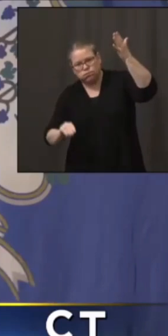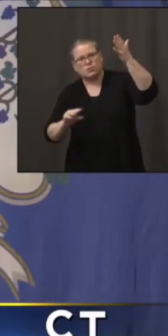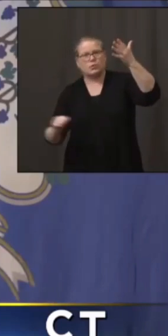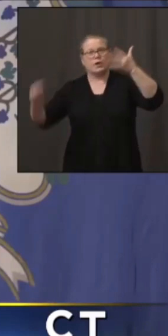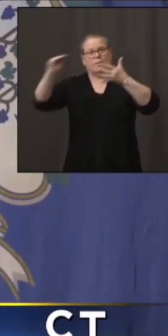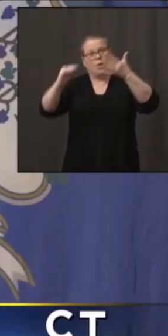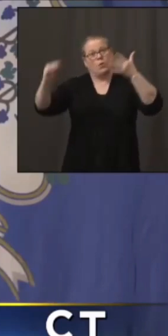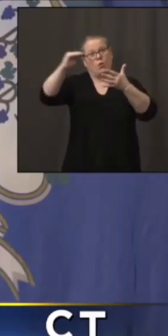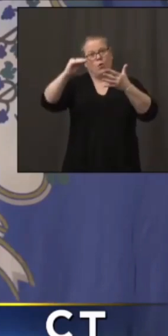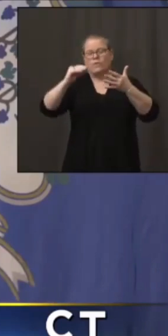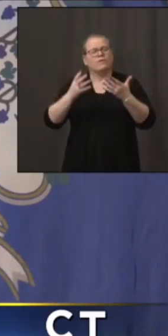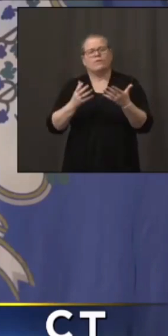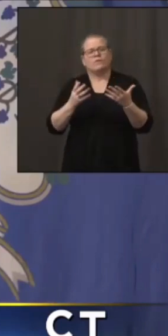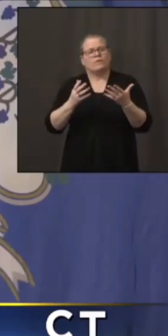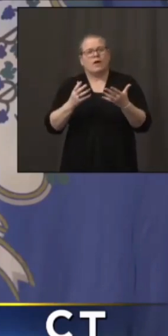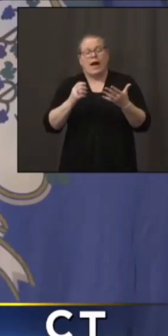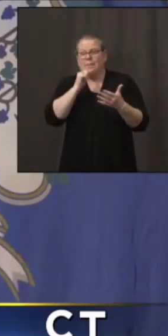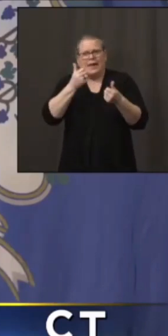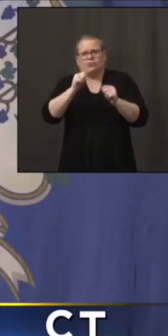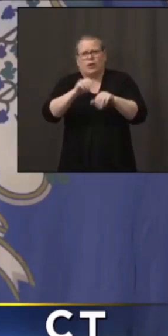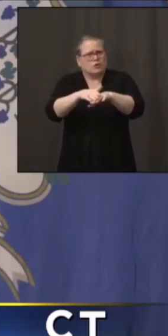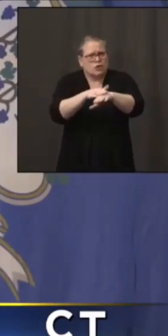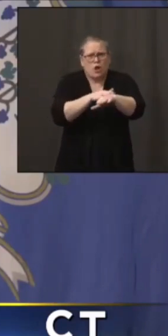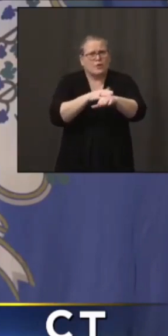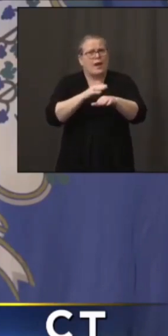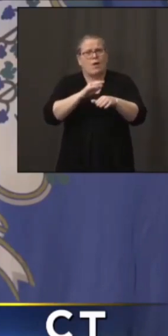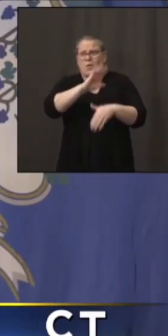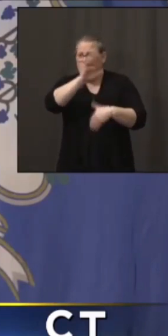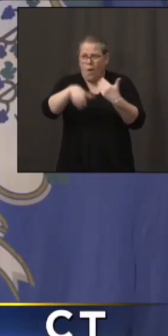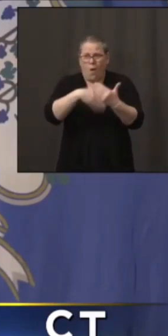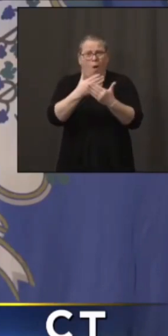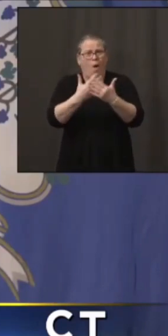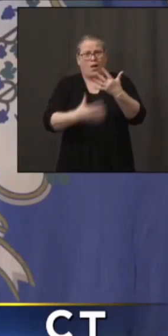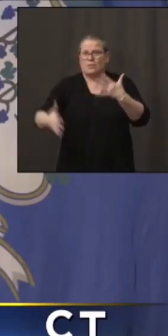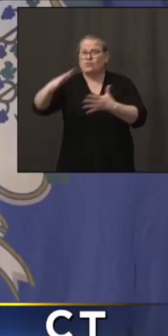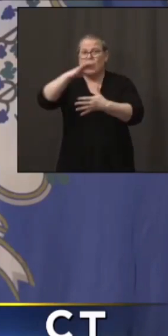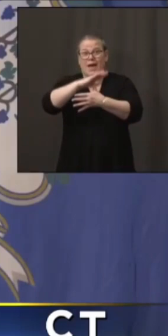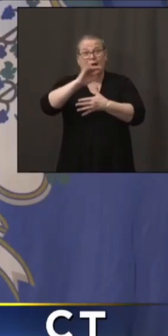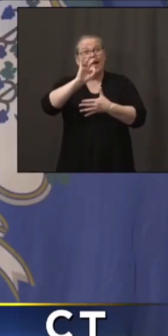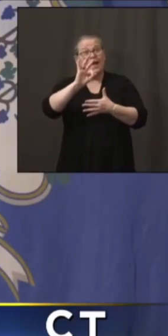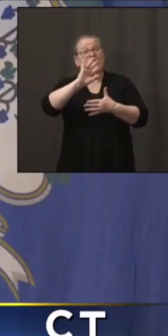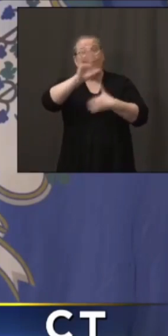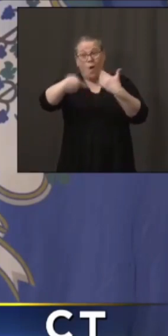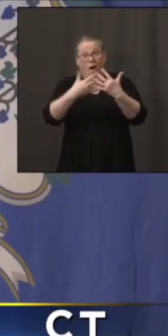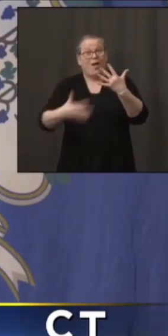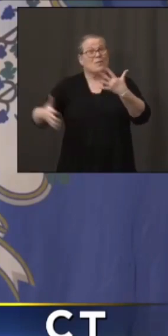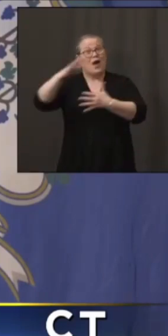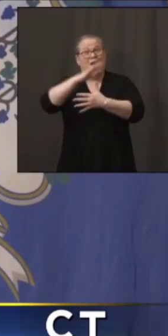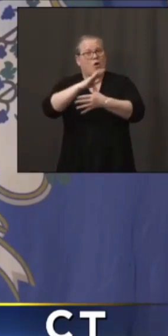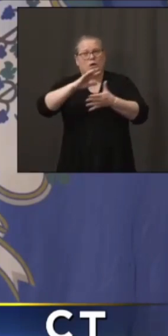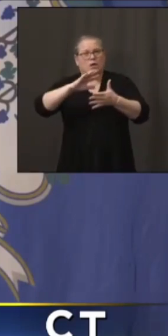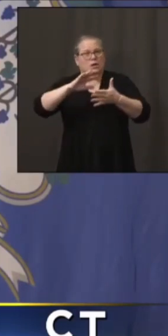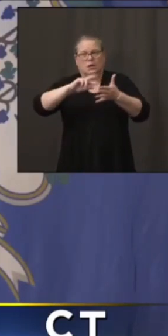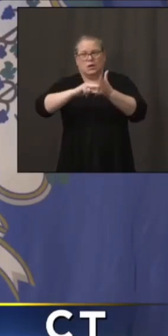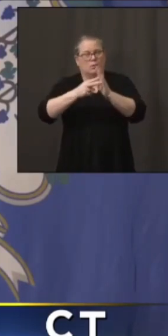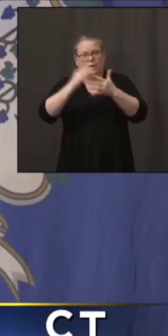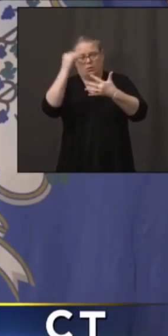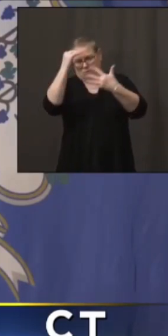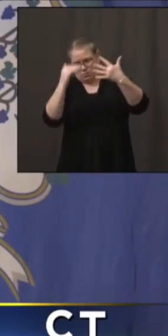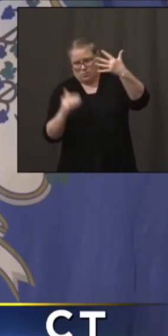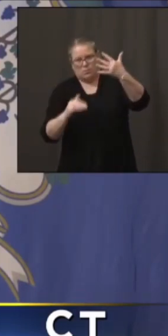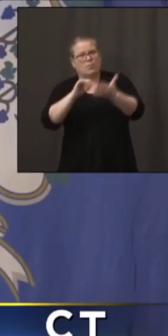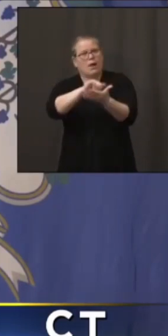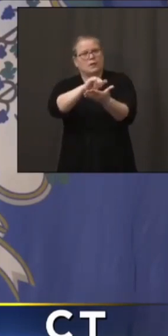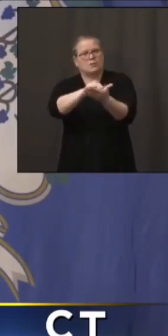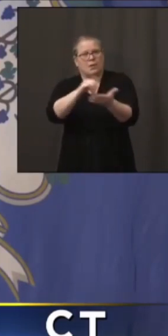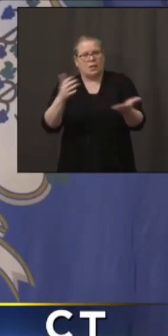adding more people. If everybody's a priority, then nobody's a priority. And I tend to think, on a personal